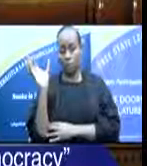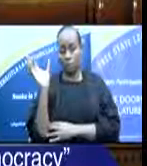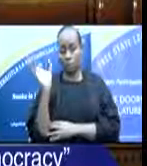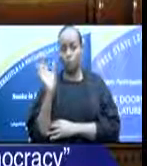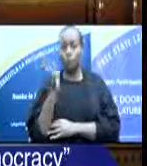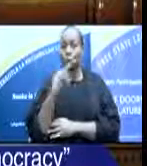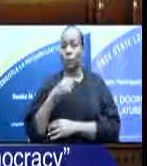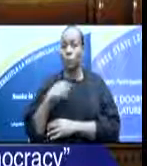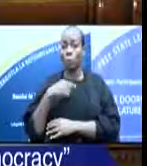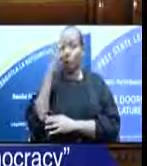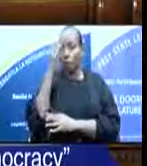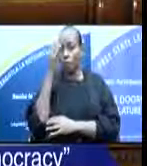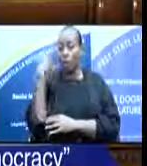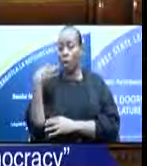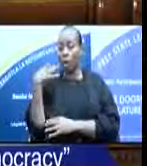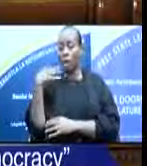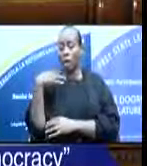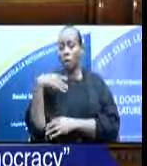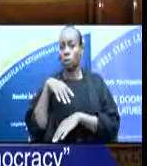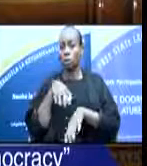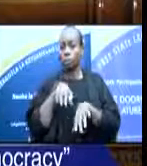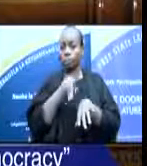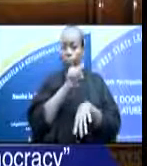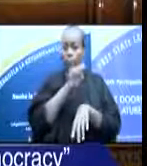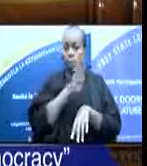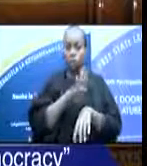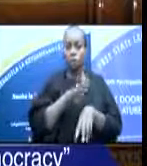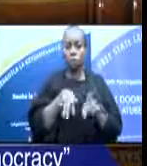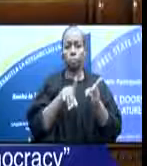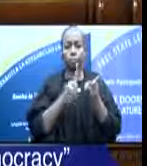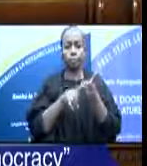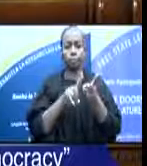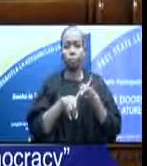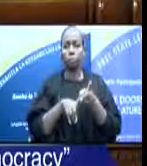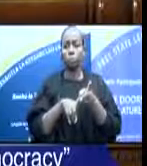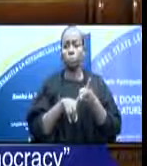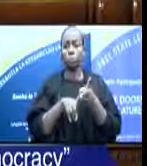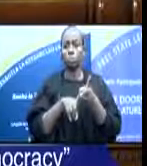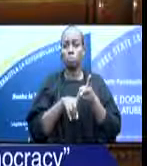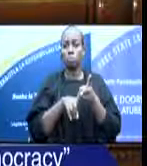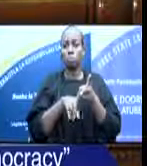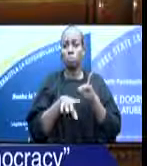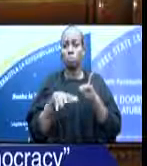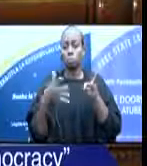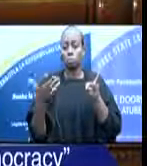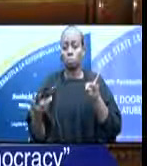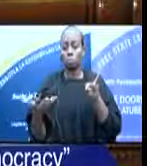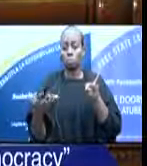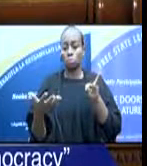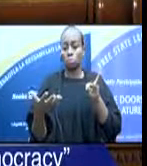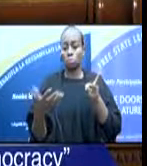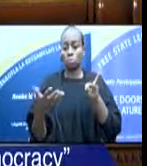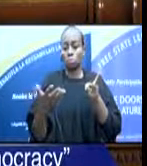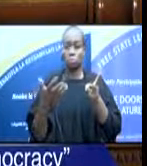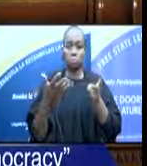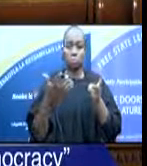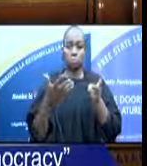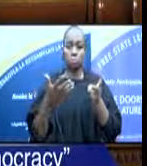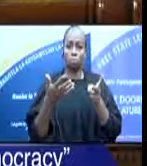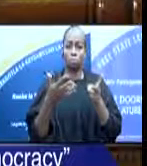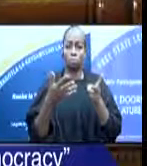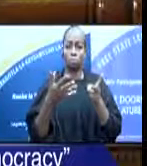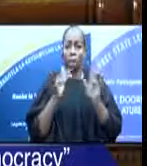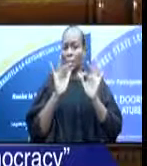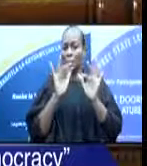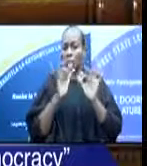not forget the stressful impact of TB, AIDS, and now the disease, probably the most spoken one